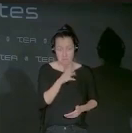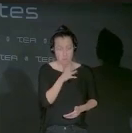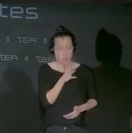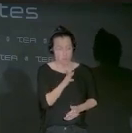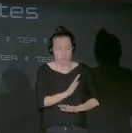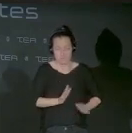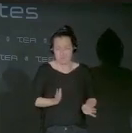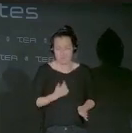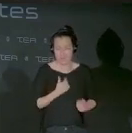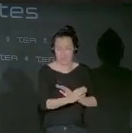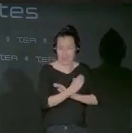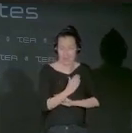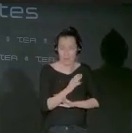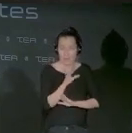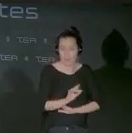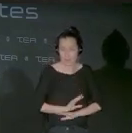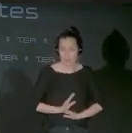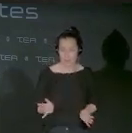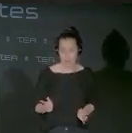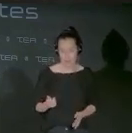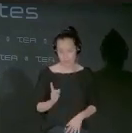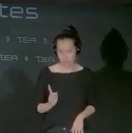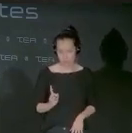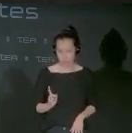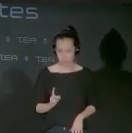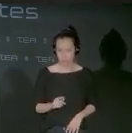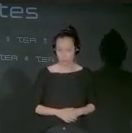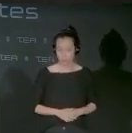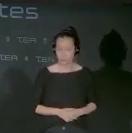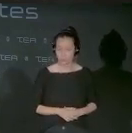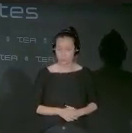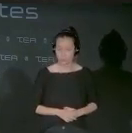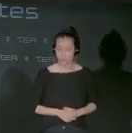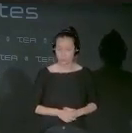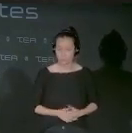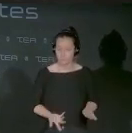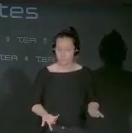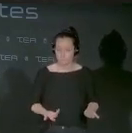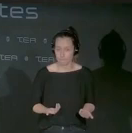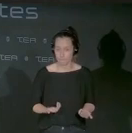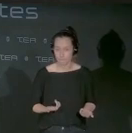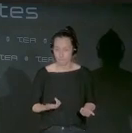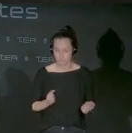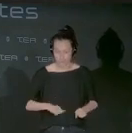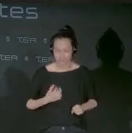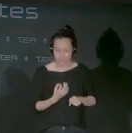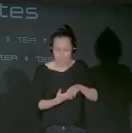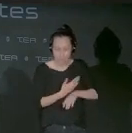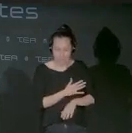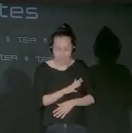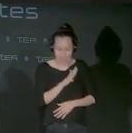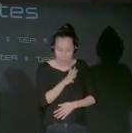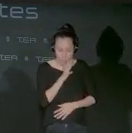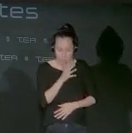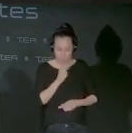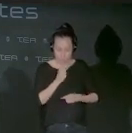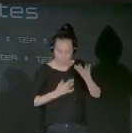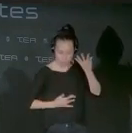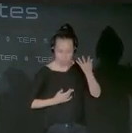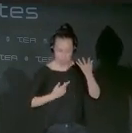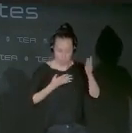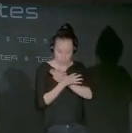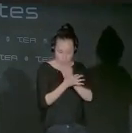We can spin tales about, oh, it's great for education, give us some money so that we can teach people to learn Spanish. Didn't really work in my case, but